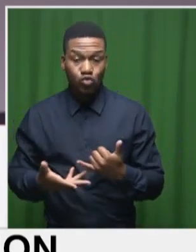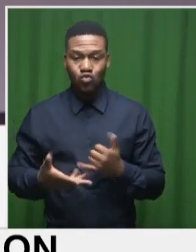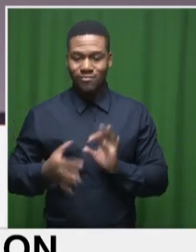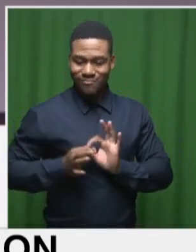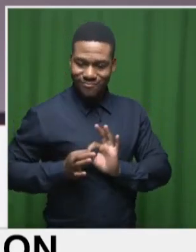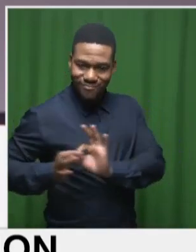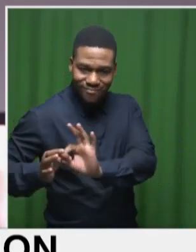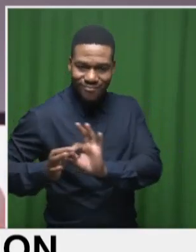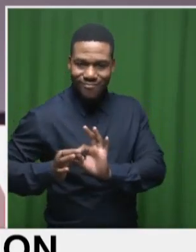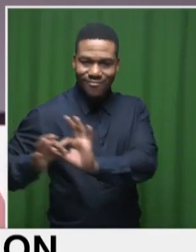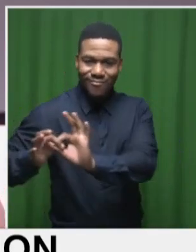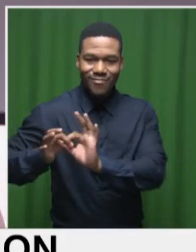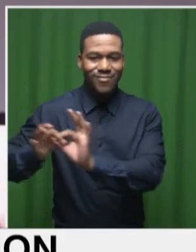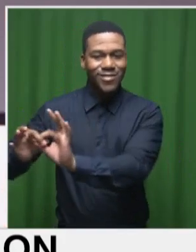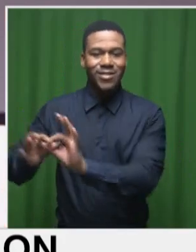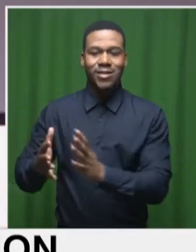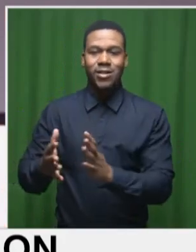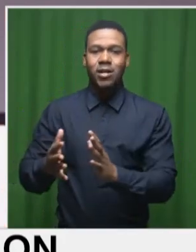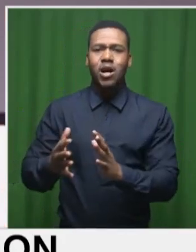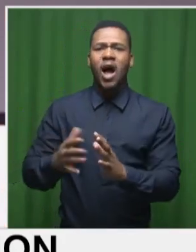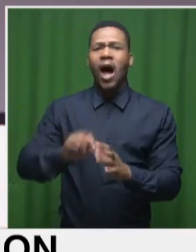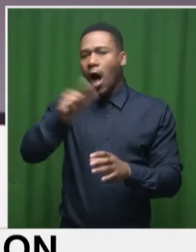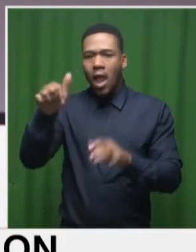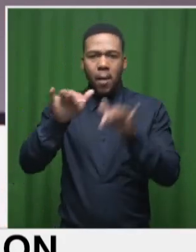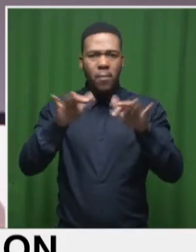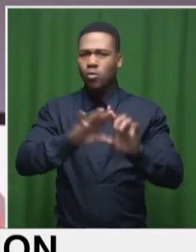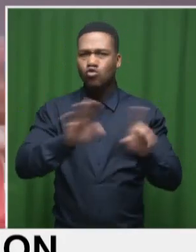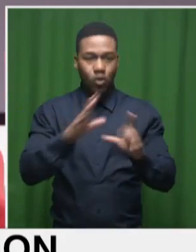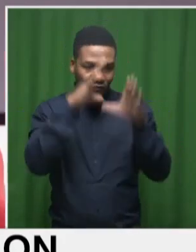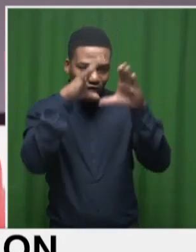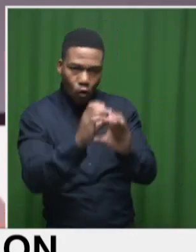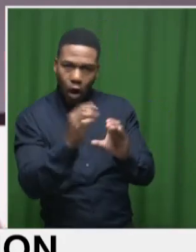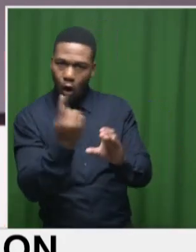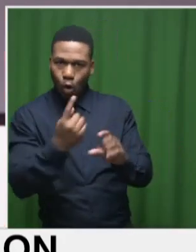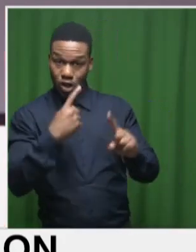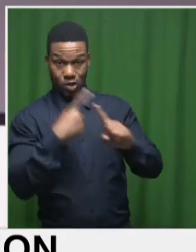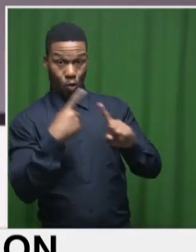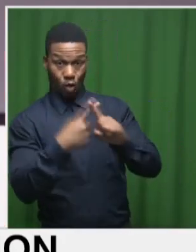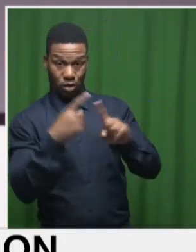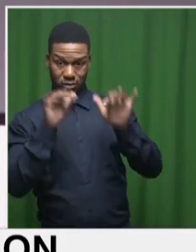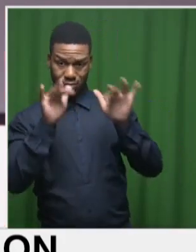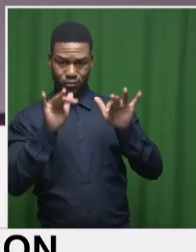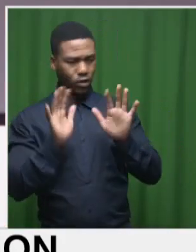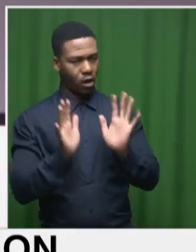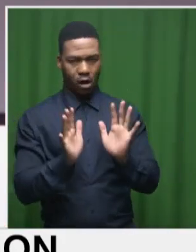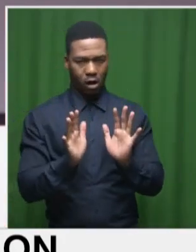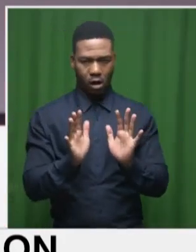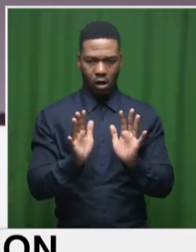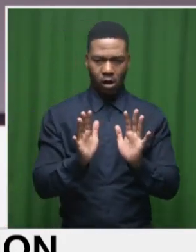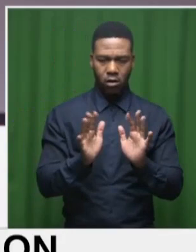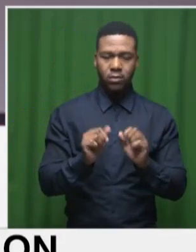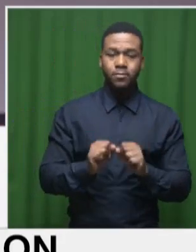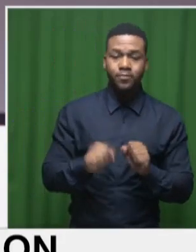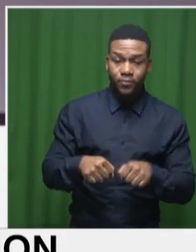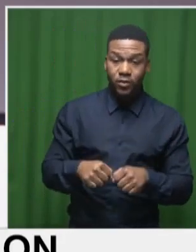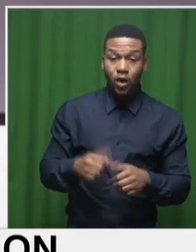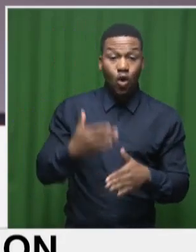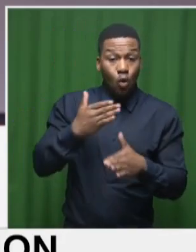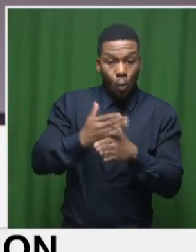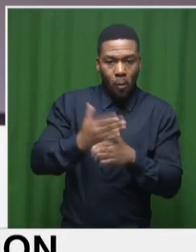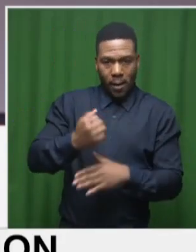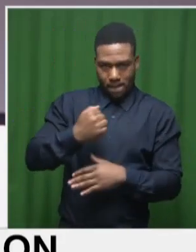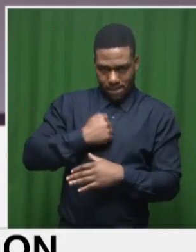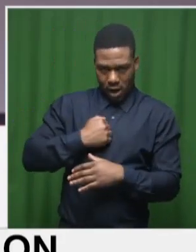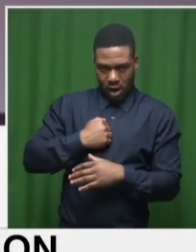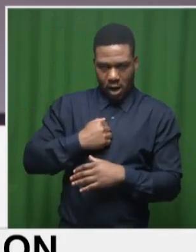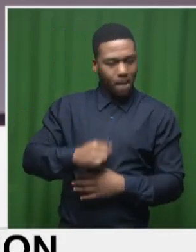relatable in my work, not just speak on just Xhosa people, I'm also now trying to get into all these other things, but my work still remains proudly